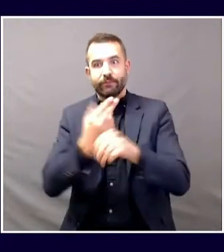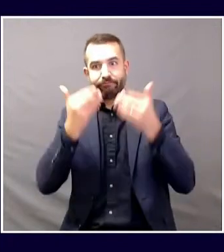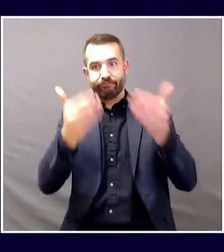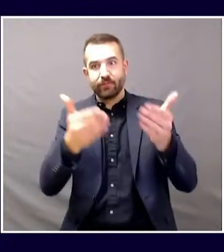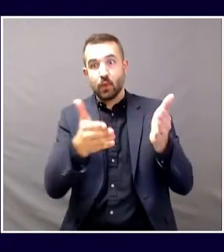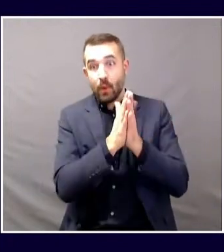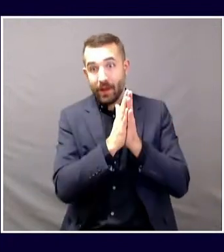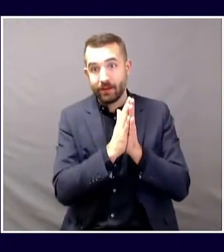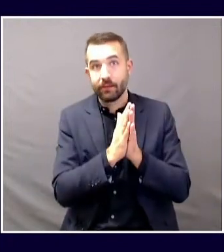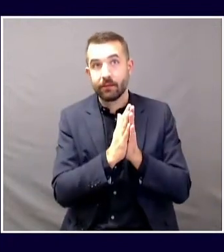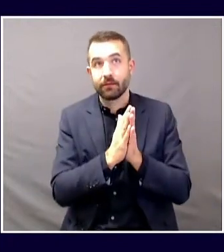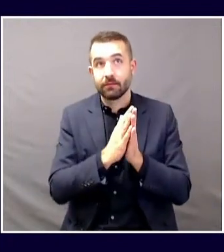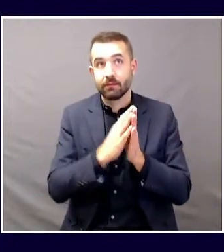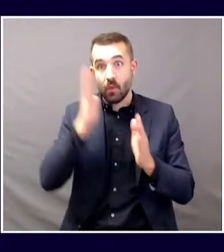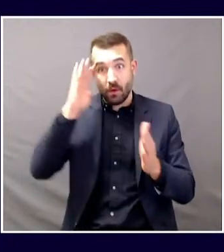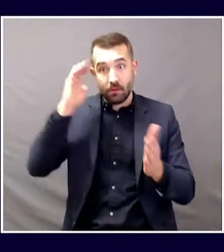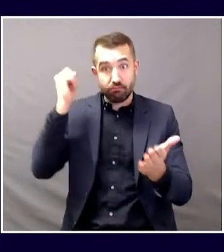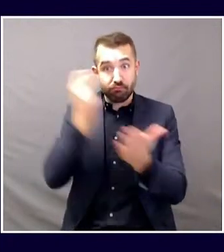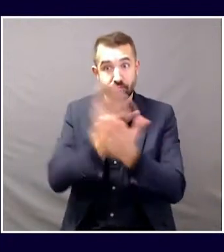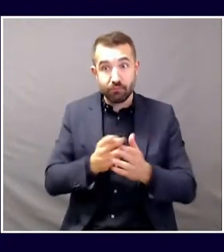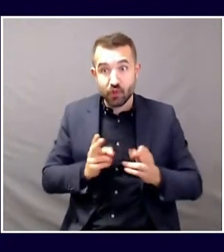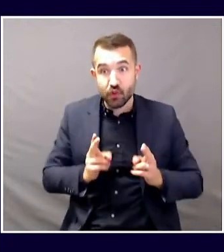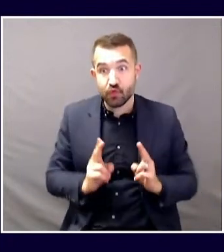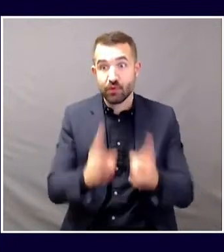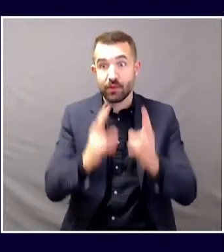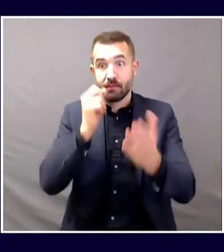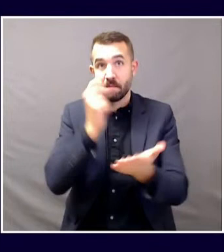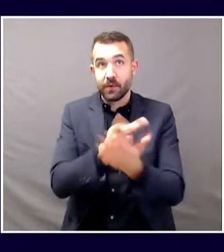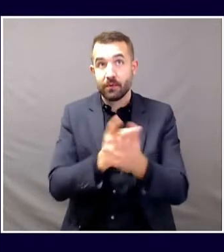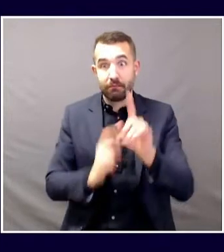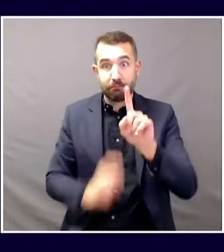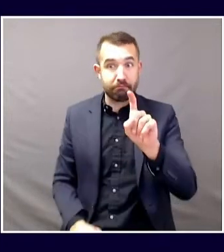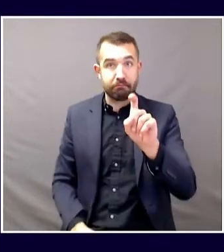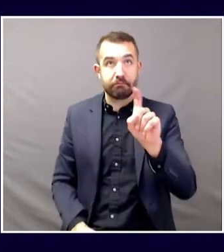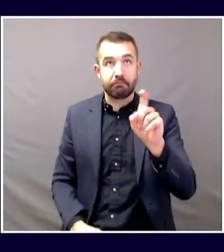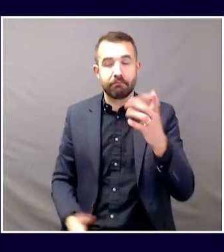will approve that, authorize that, but that first set of